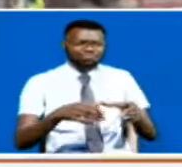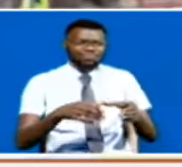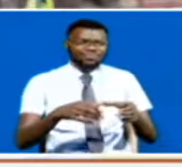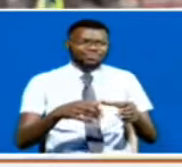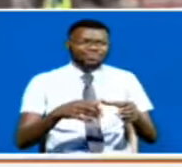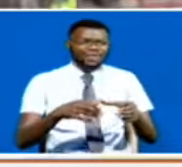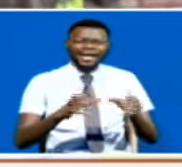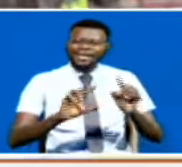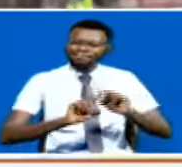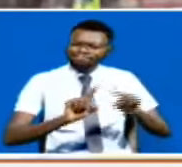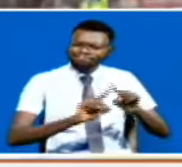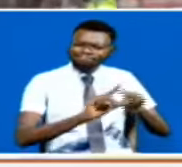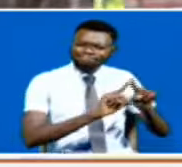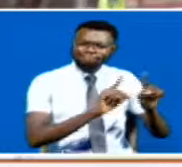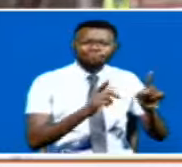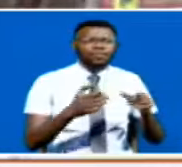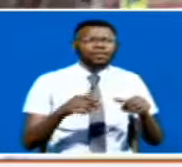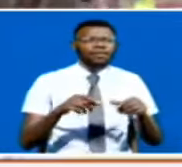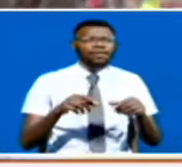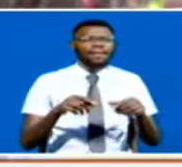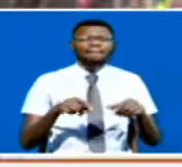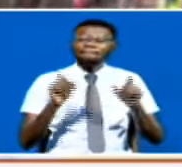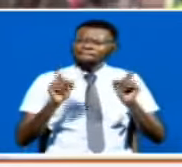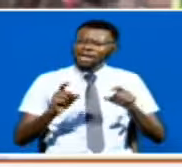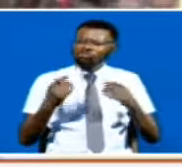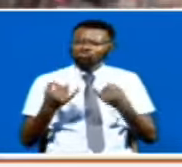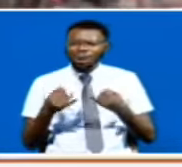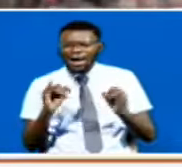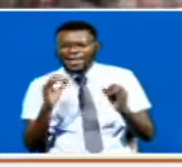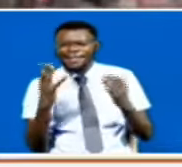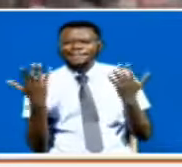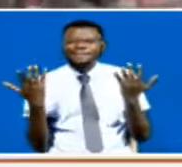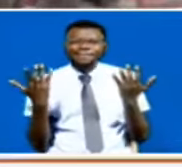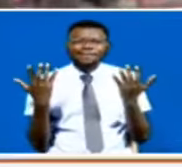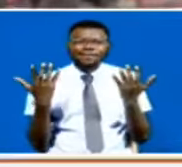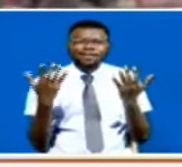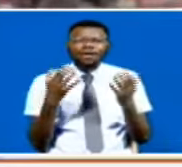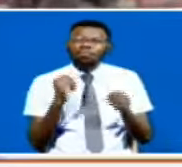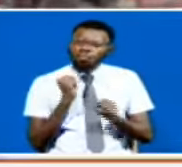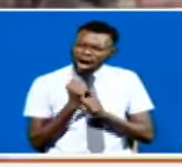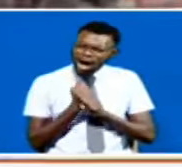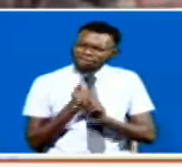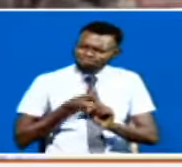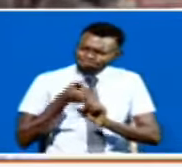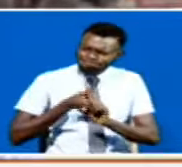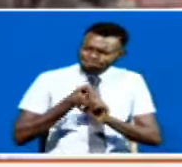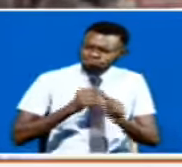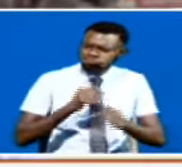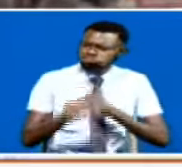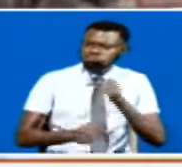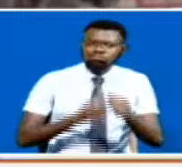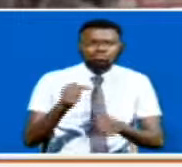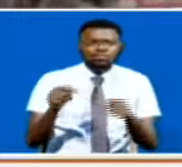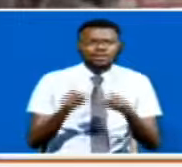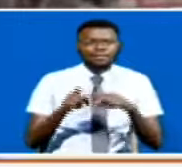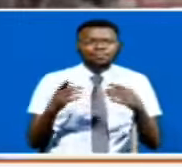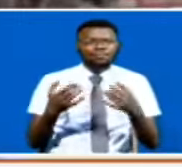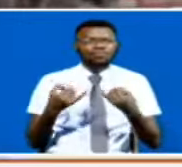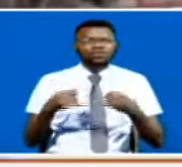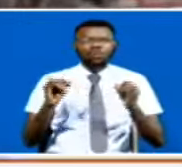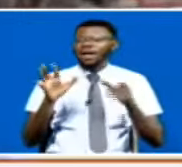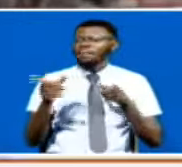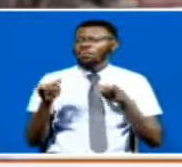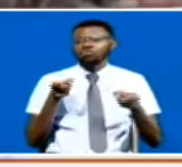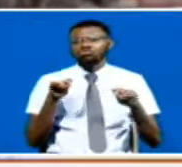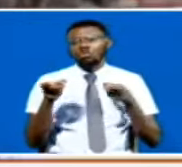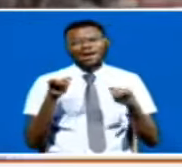to implement some sort of resilience and some sort of restraint when it